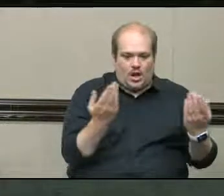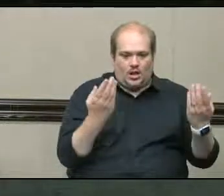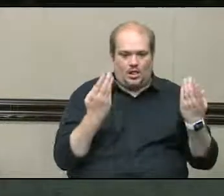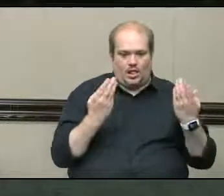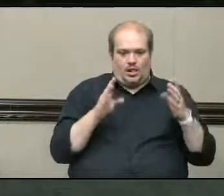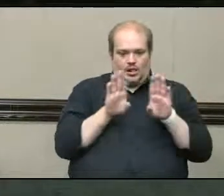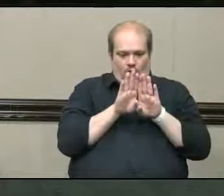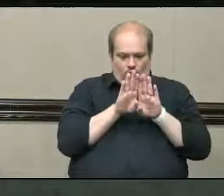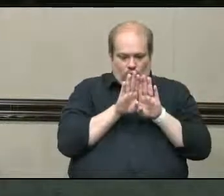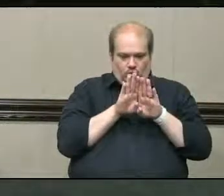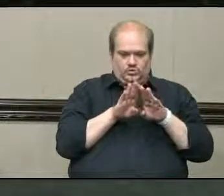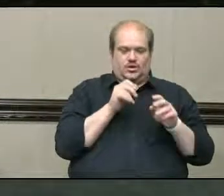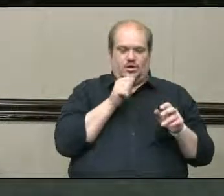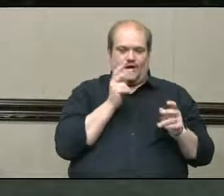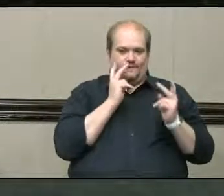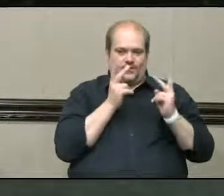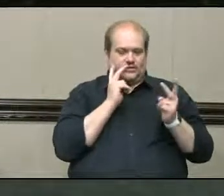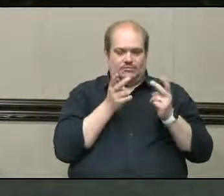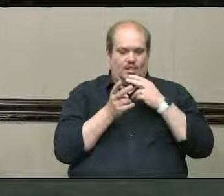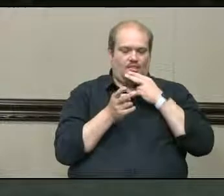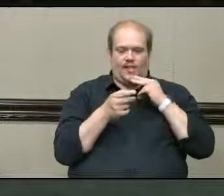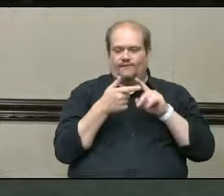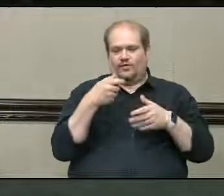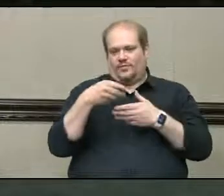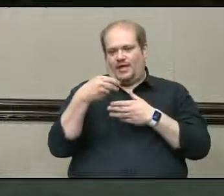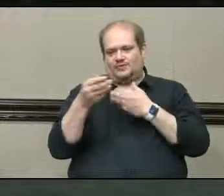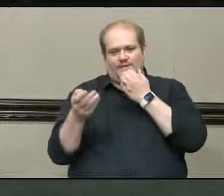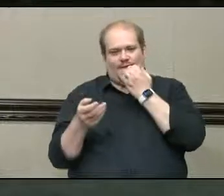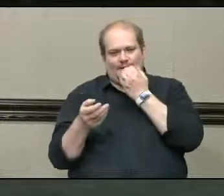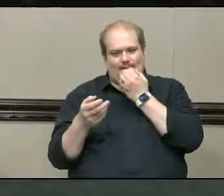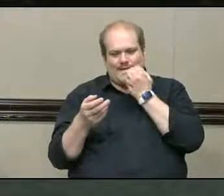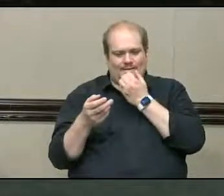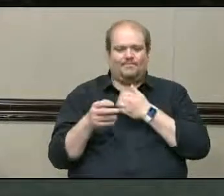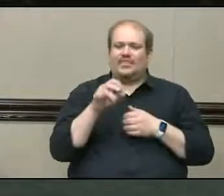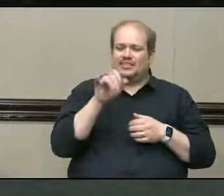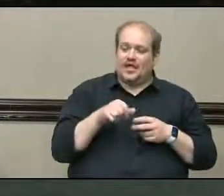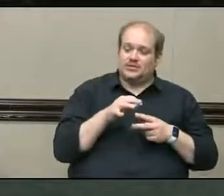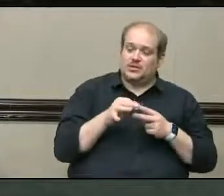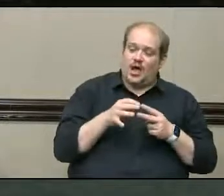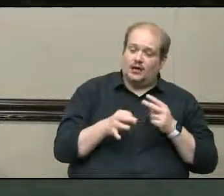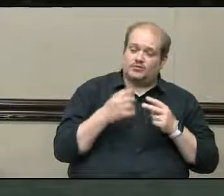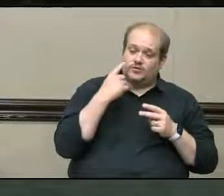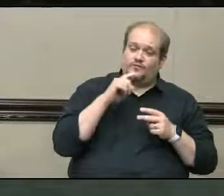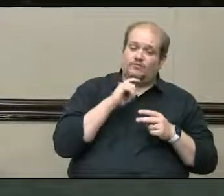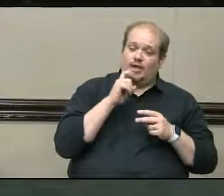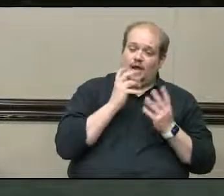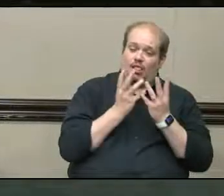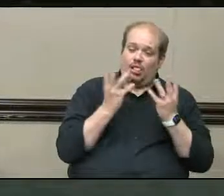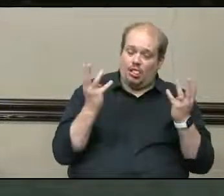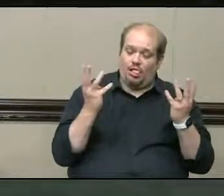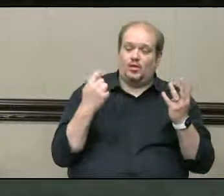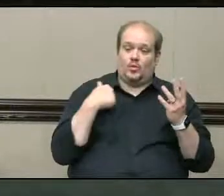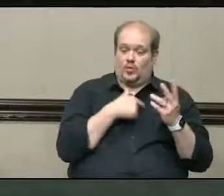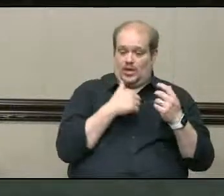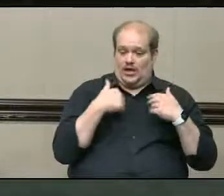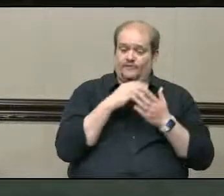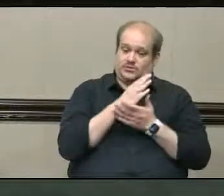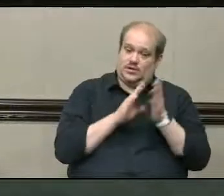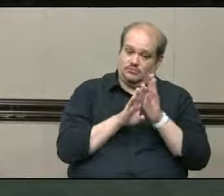and not visible from the outside. So that is an option that the developers can put that in, and we've